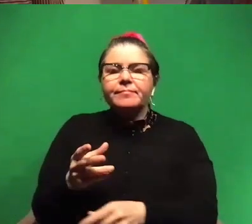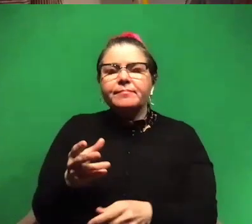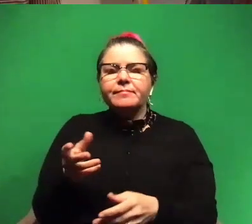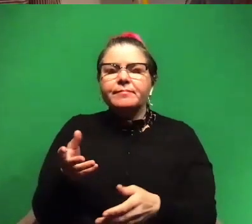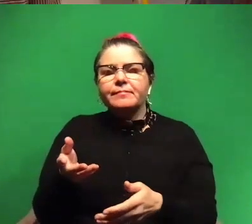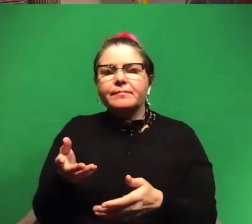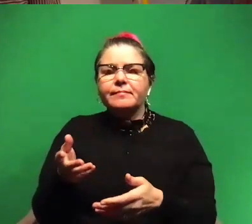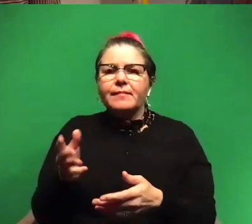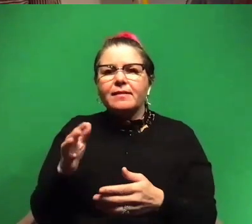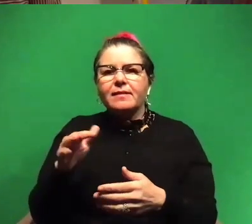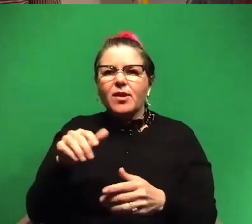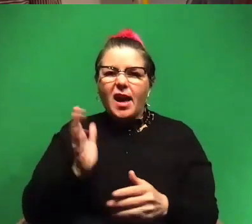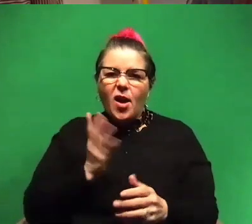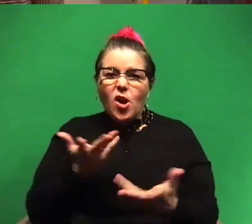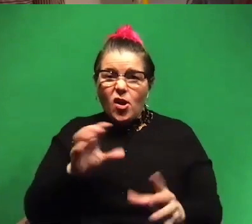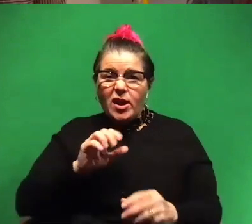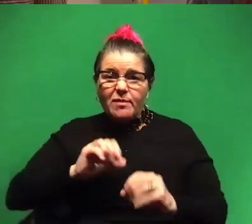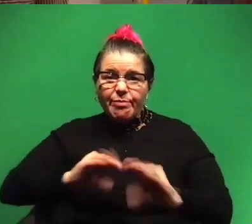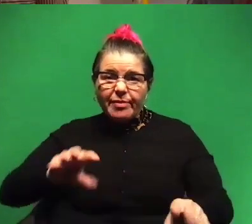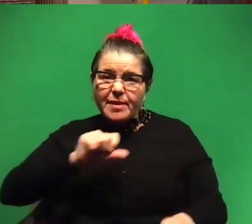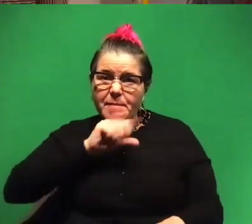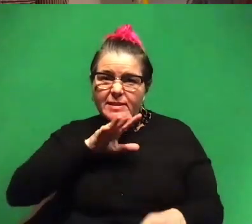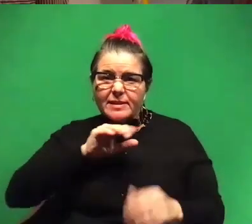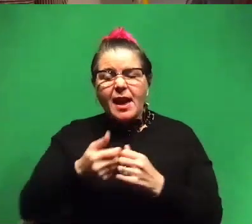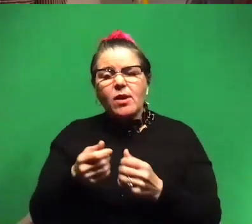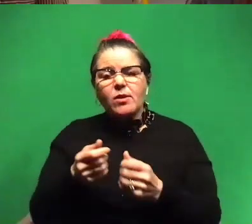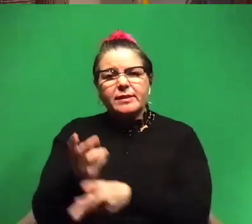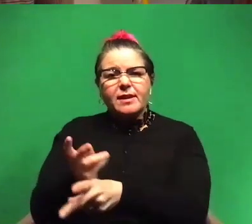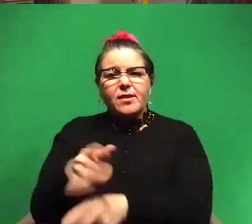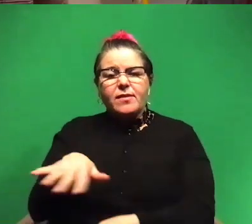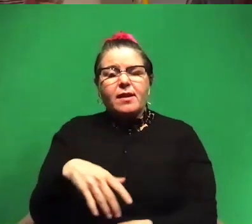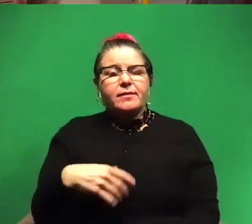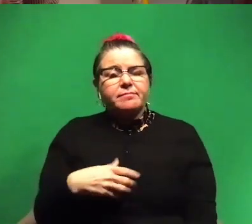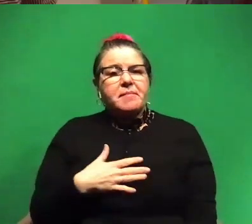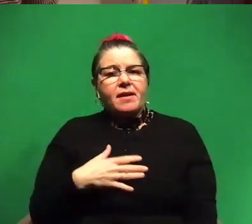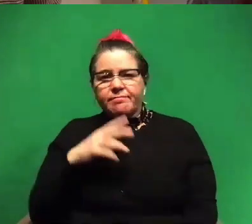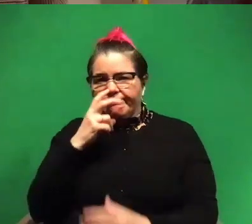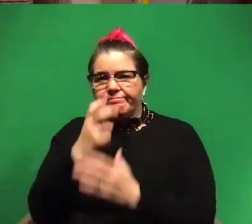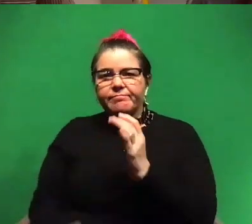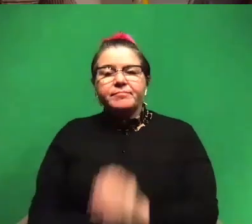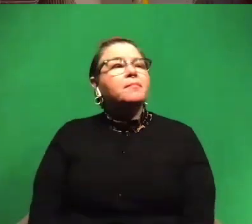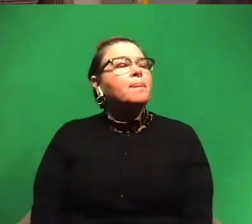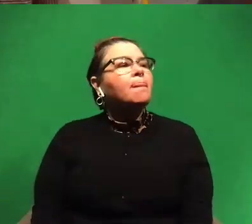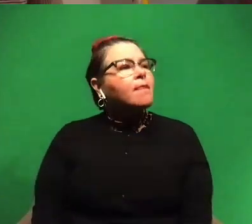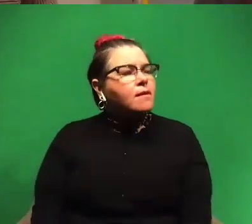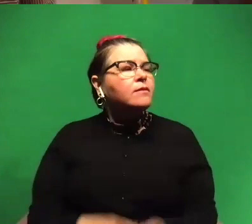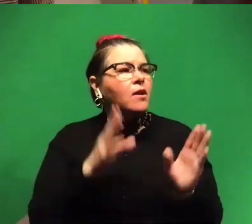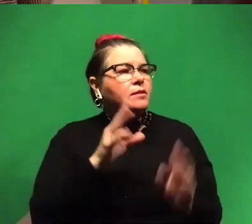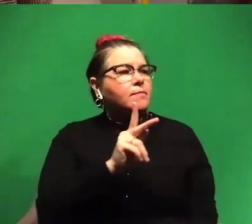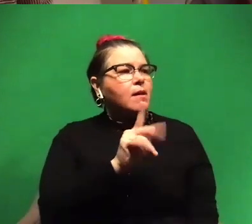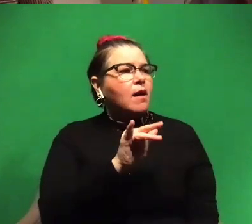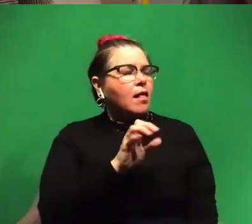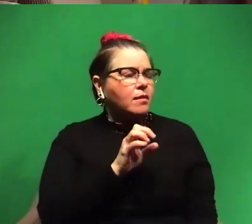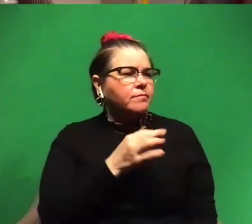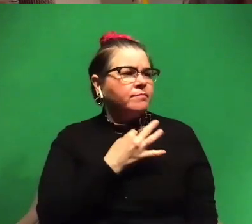the kind of messes that we've already made. And so that's why I'm interested in that. Awesome. Kyles would like to